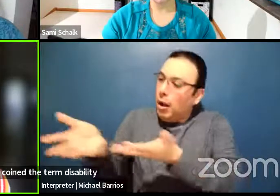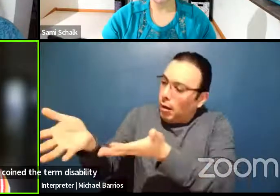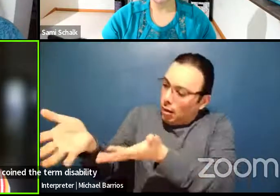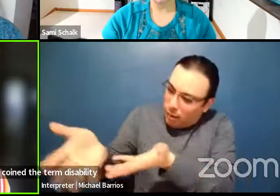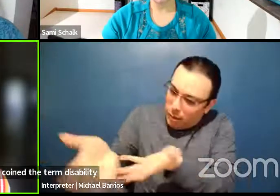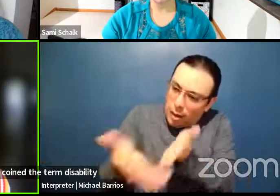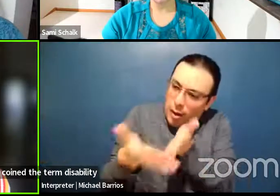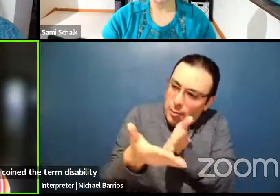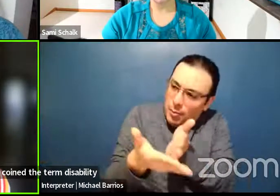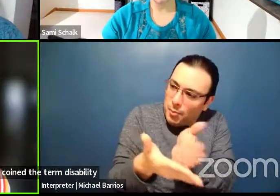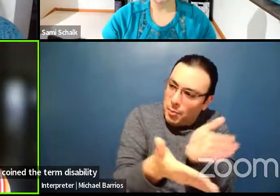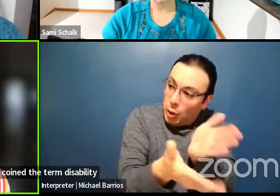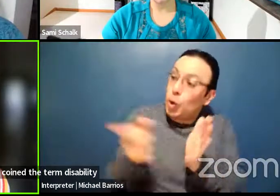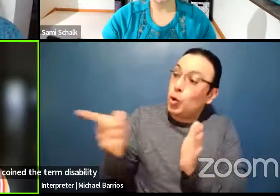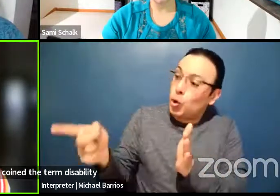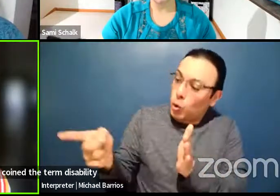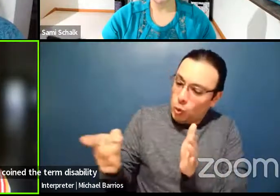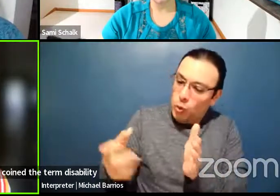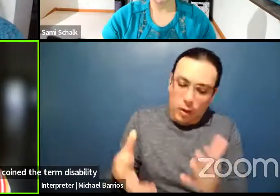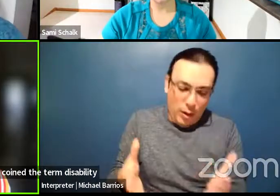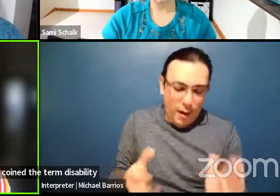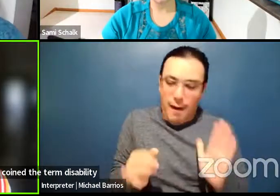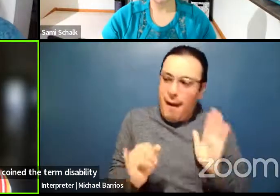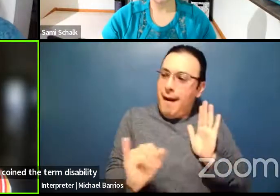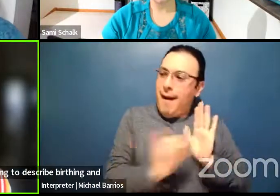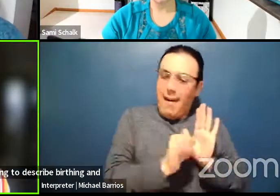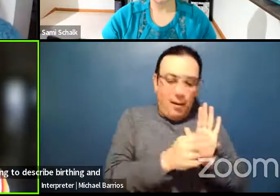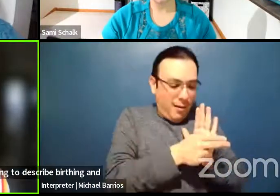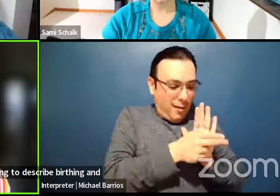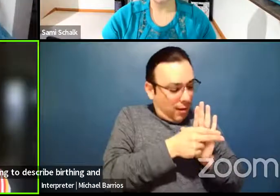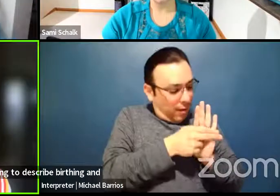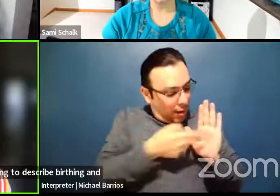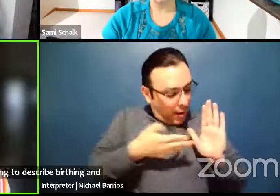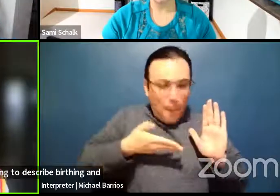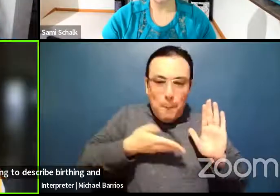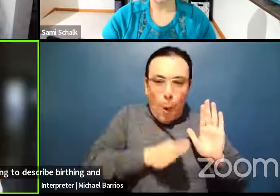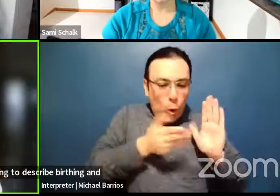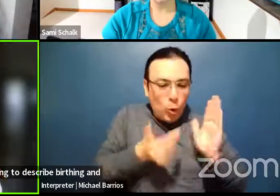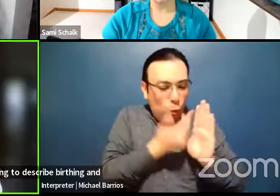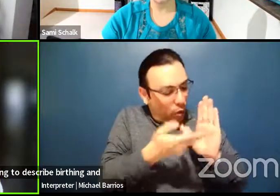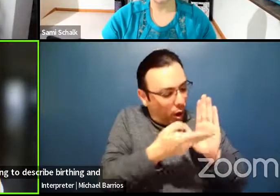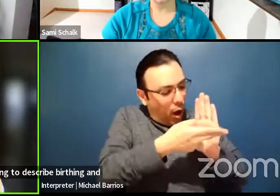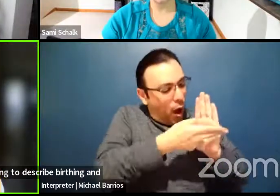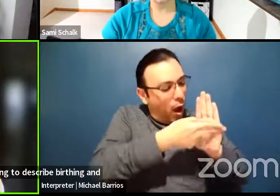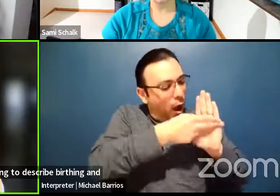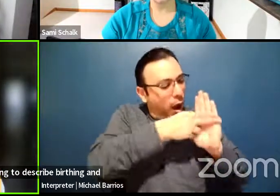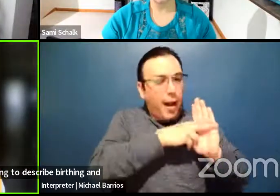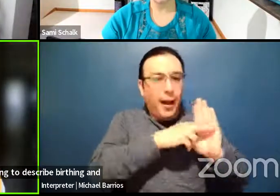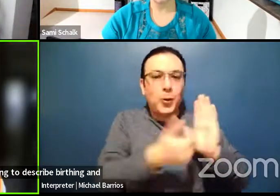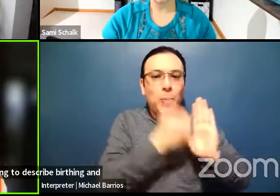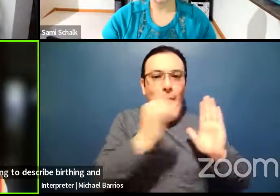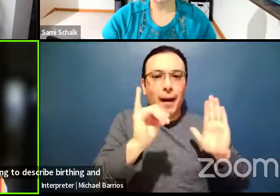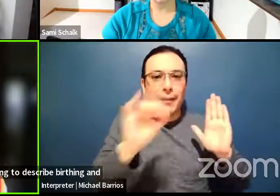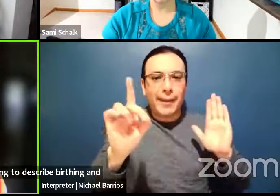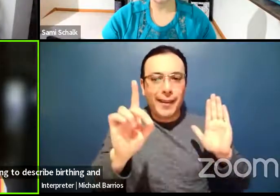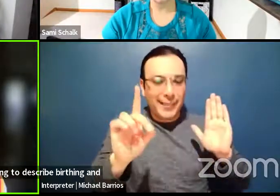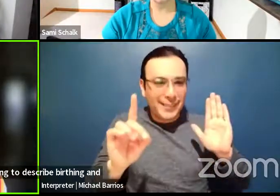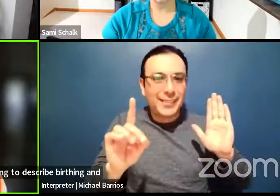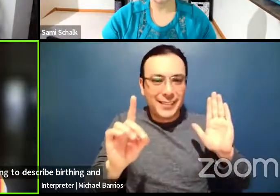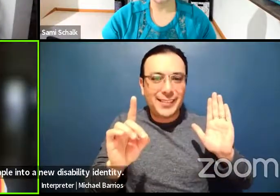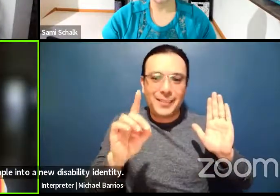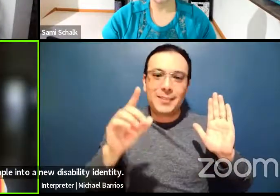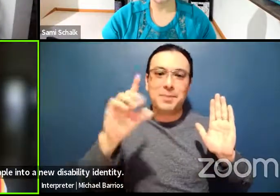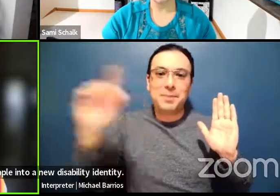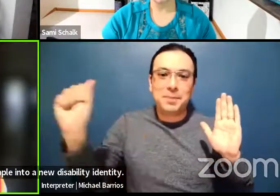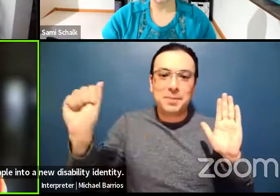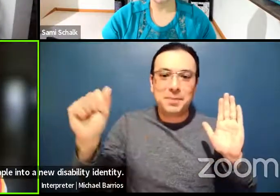newly acquired disability identity. In this way, we issue a queercrip challenge to the concepts